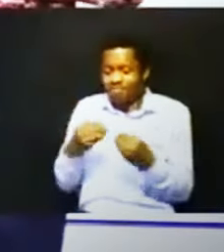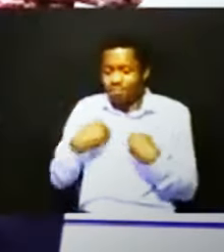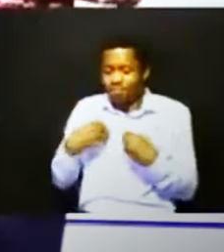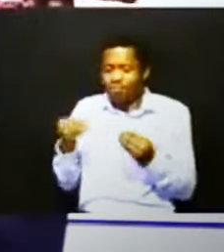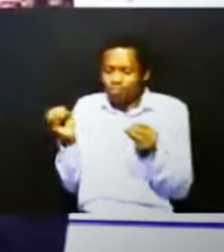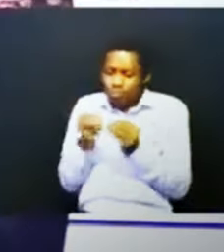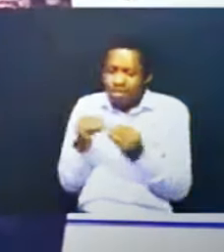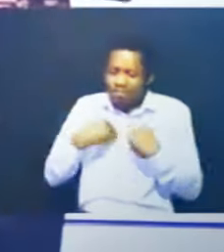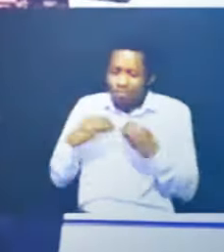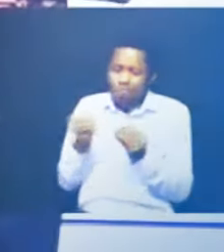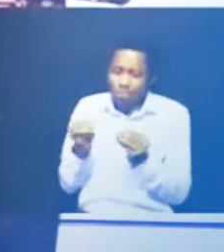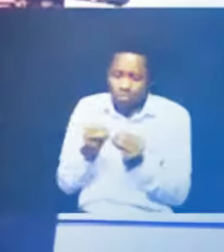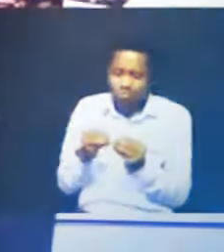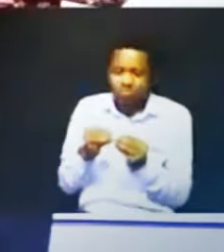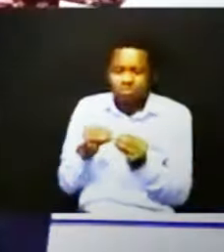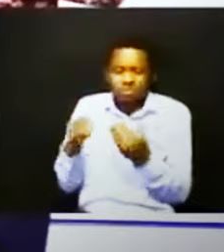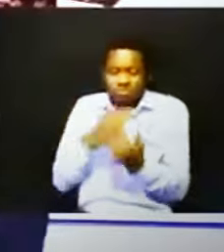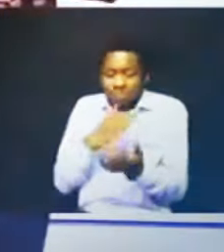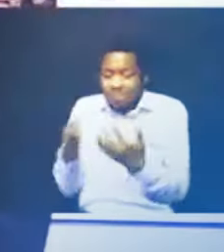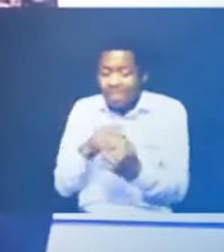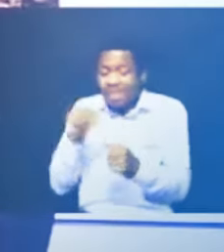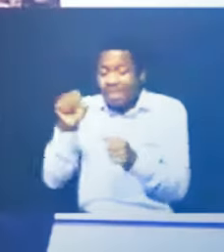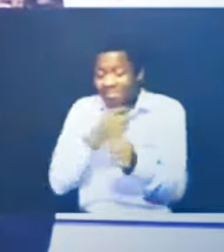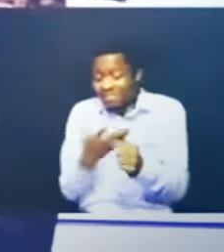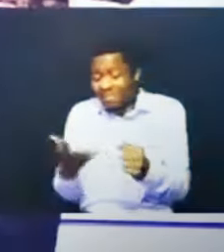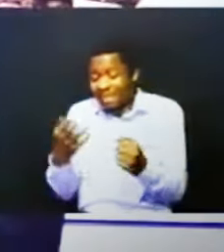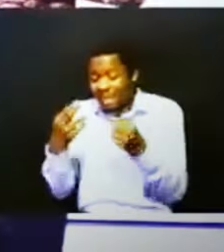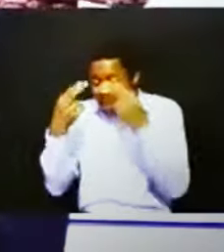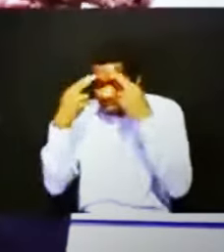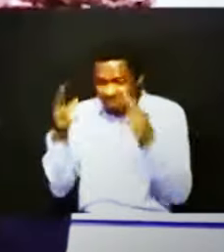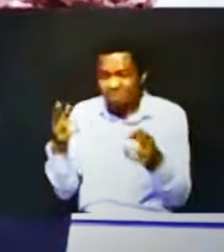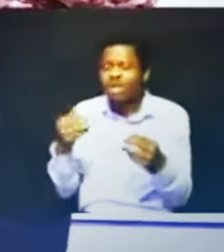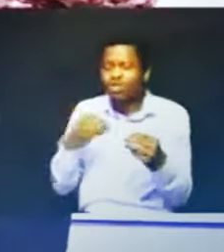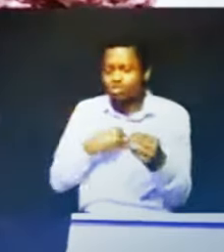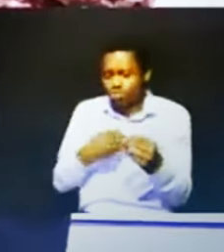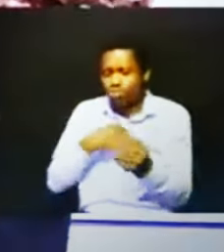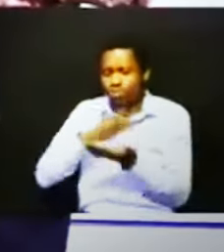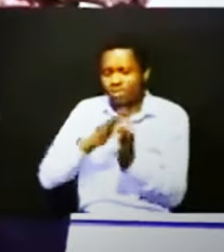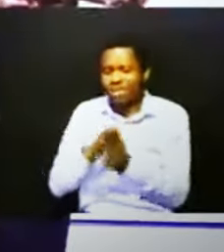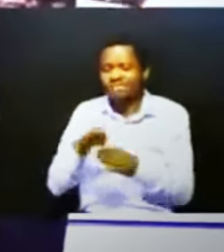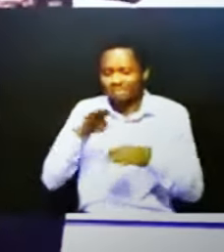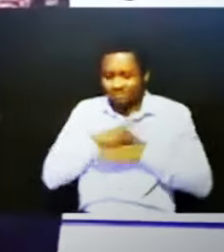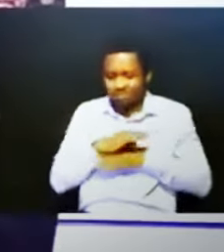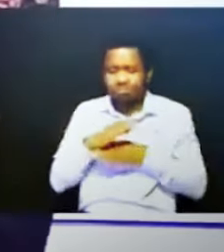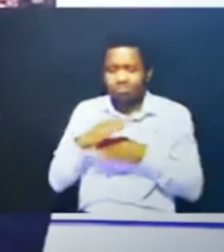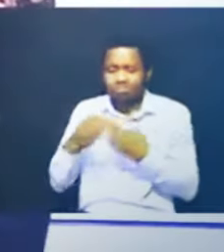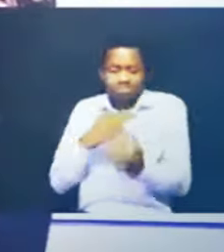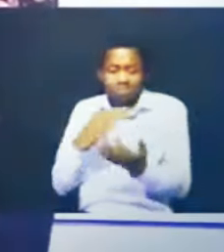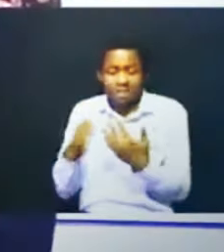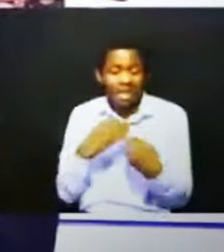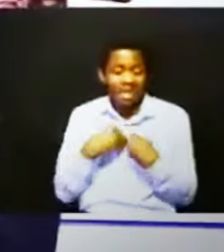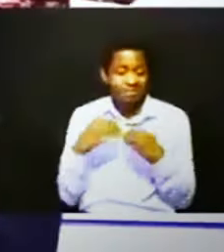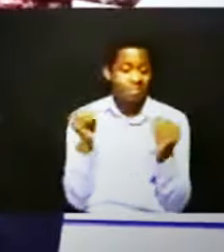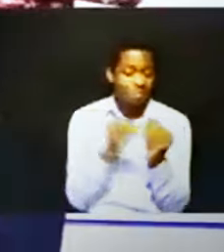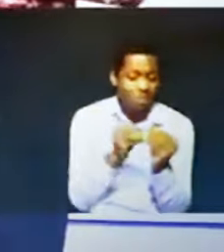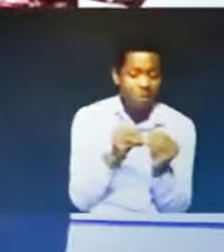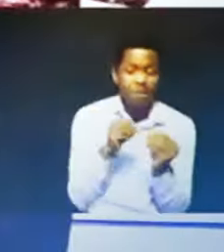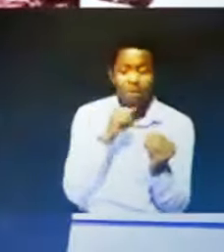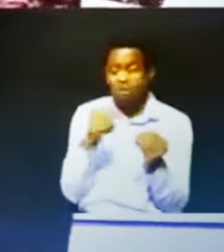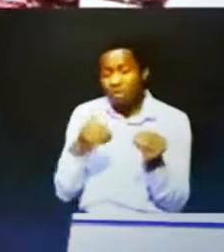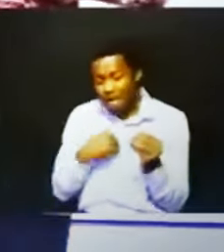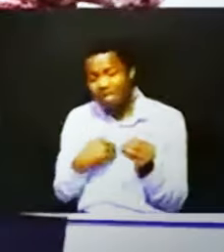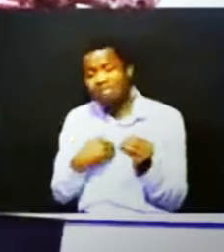and every situation, whether well fed or hungry, whether living in plenty or in want, I can do